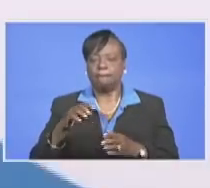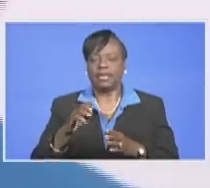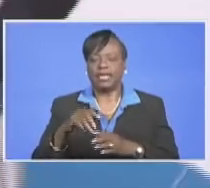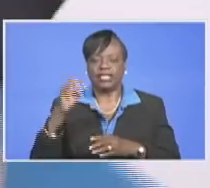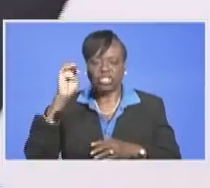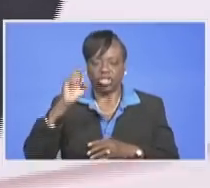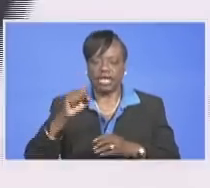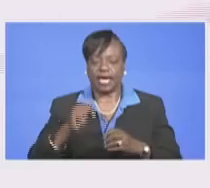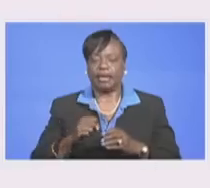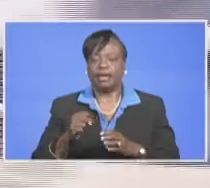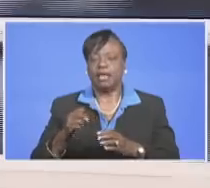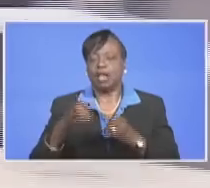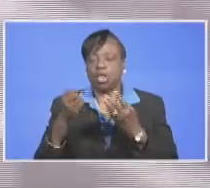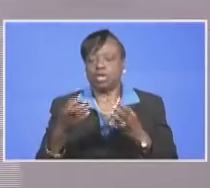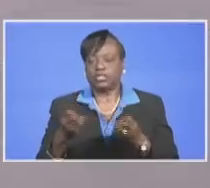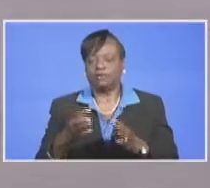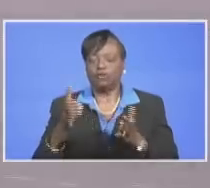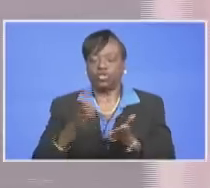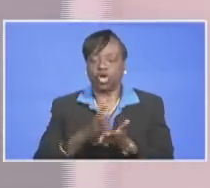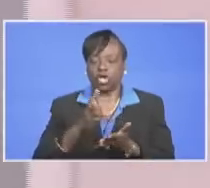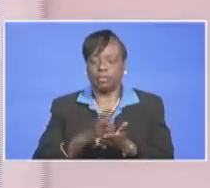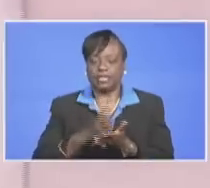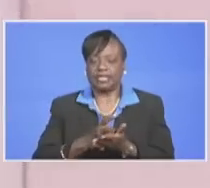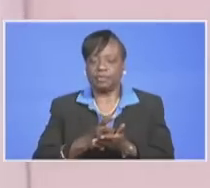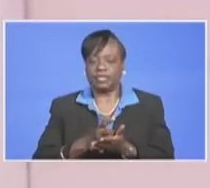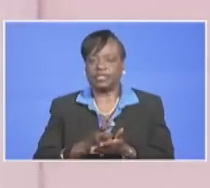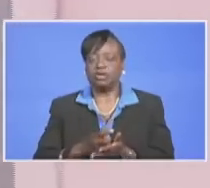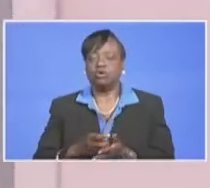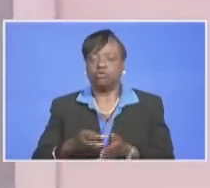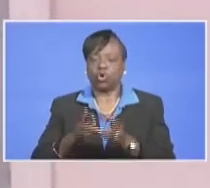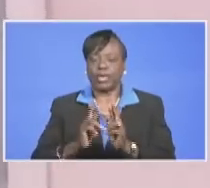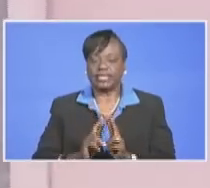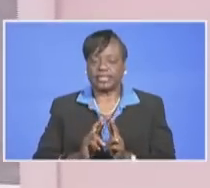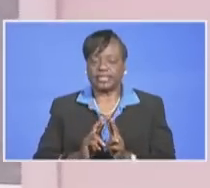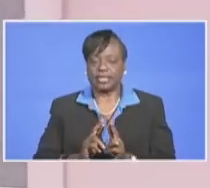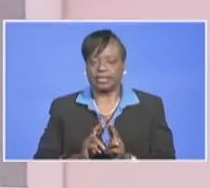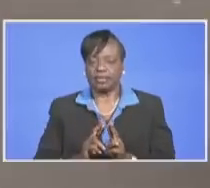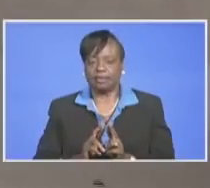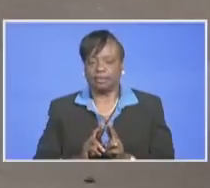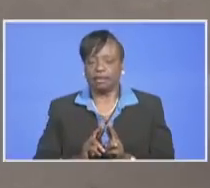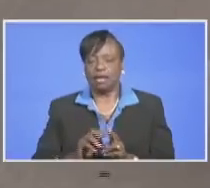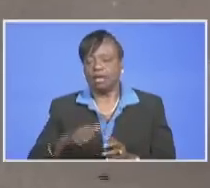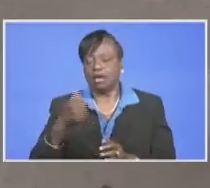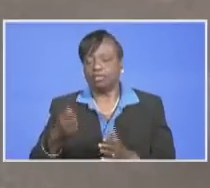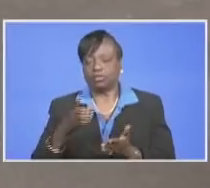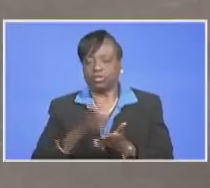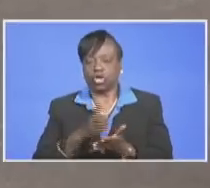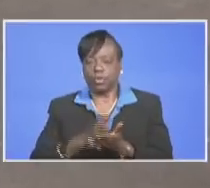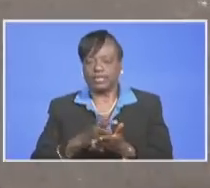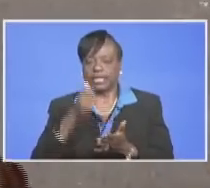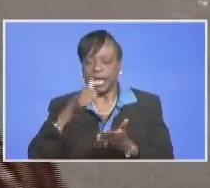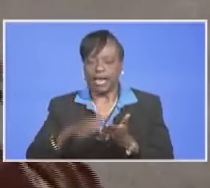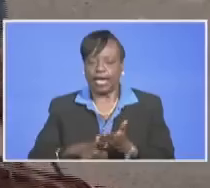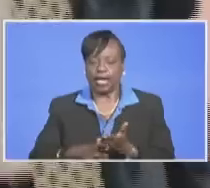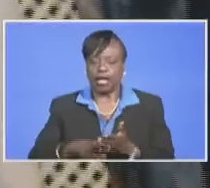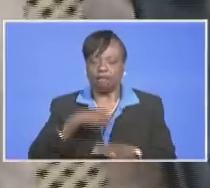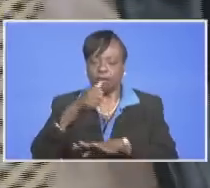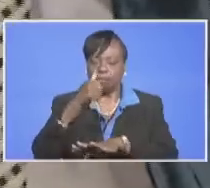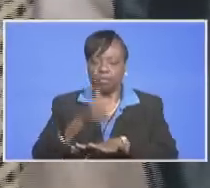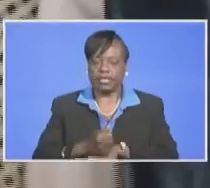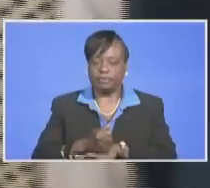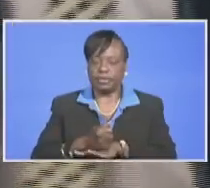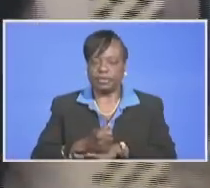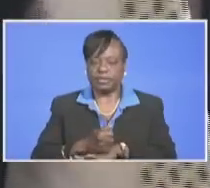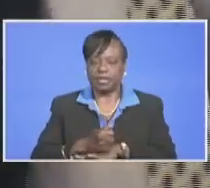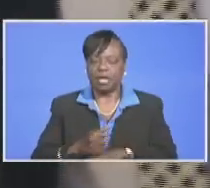on the past and current membership of the Public Hospitals Authority's board and other supporting documents. A letter of appointment addressed to former